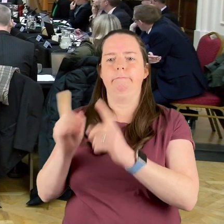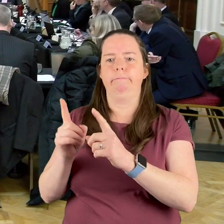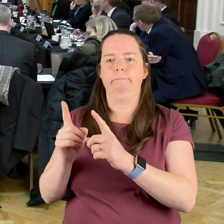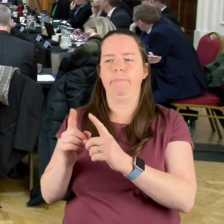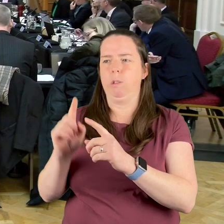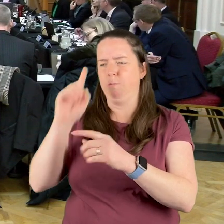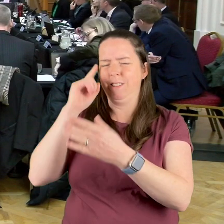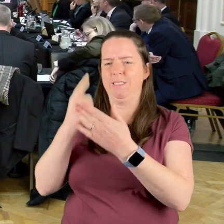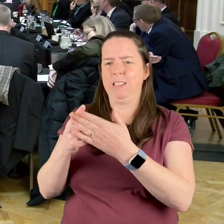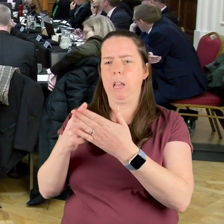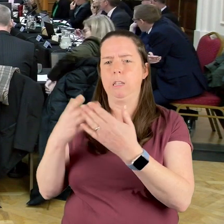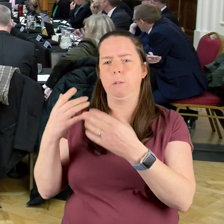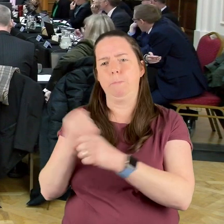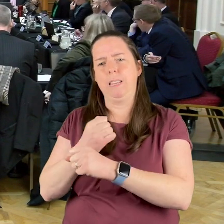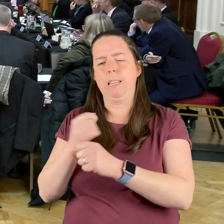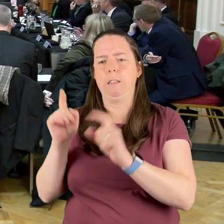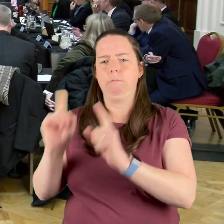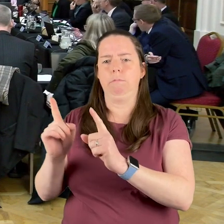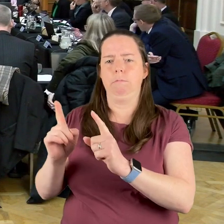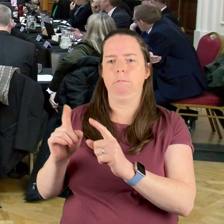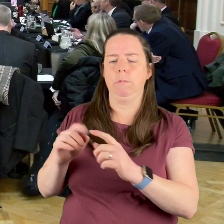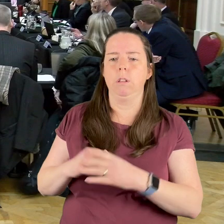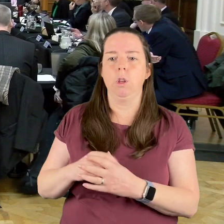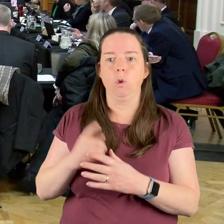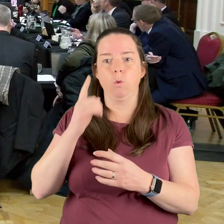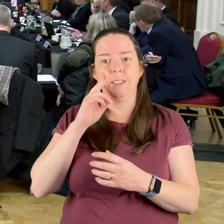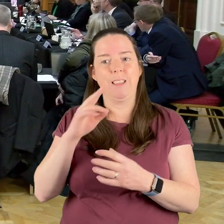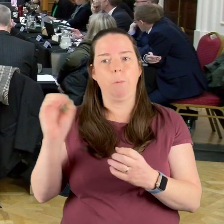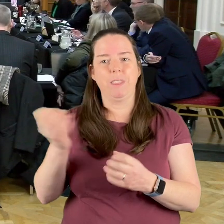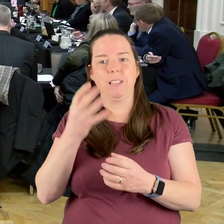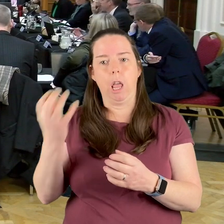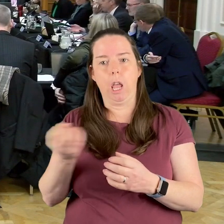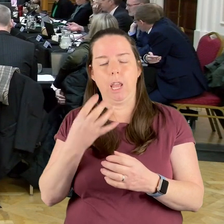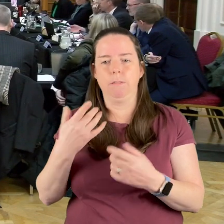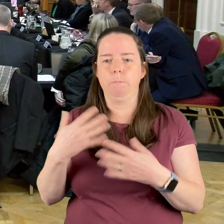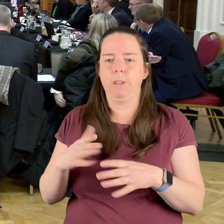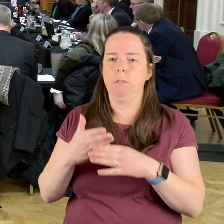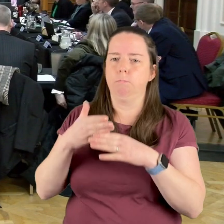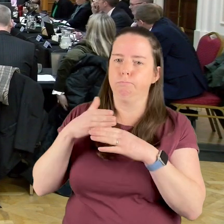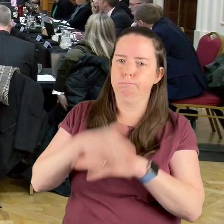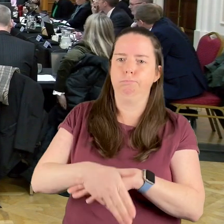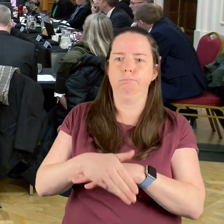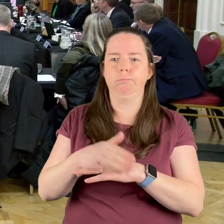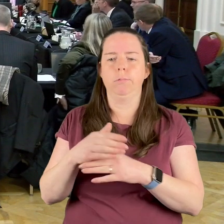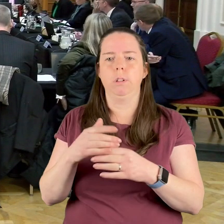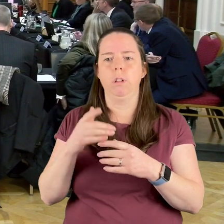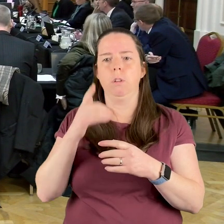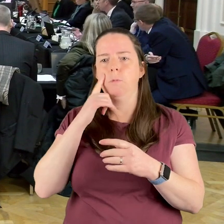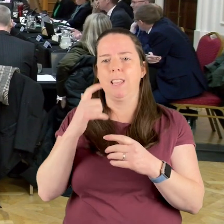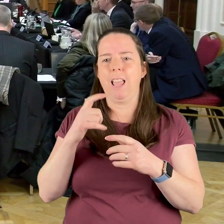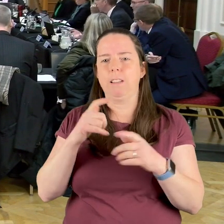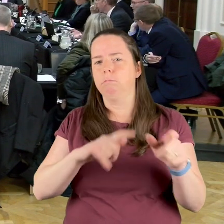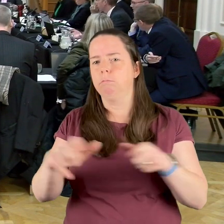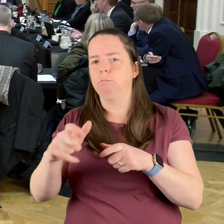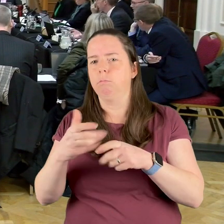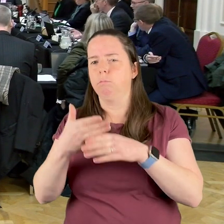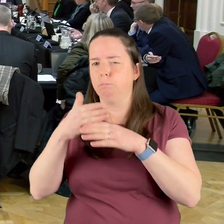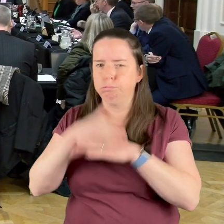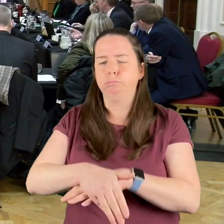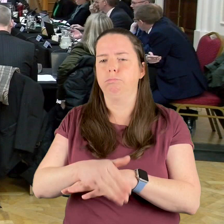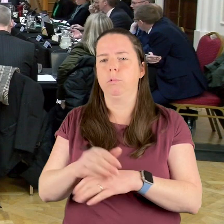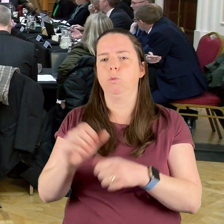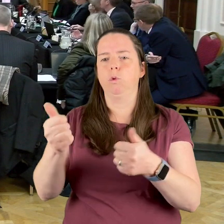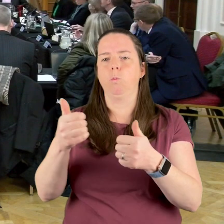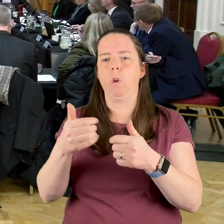APC is merely a construction of what we have decided it to be. And as you can see from the slides, we've done an awful lot of good